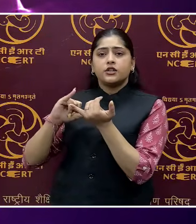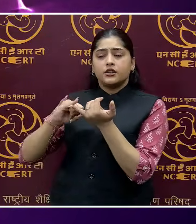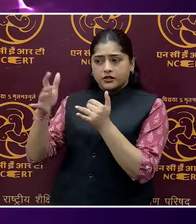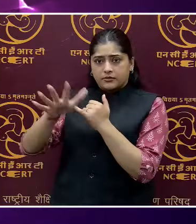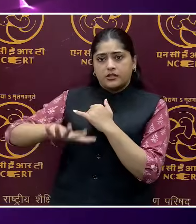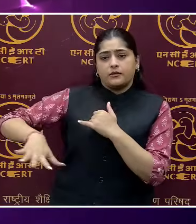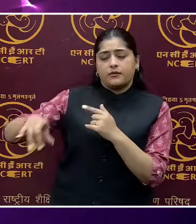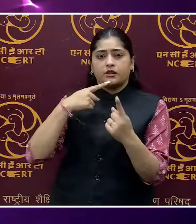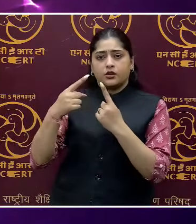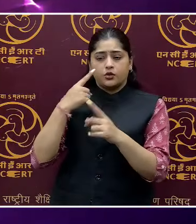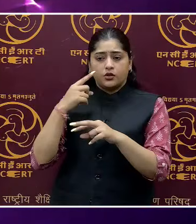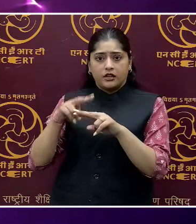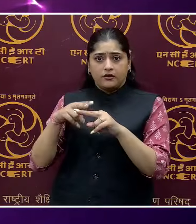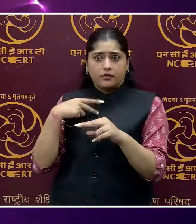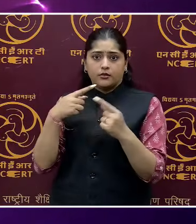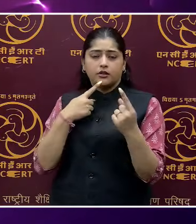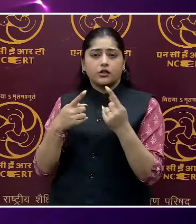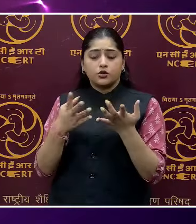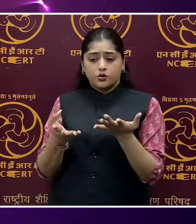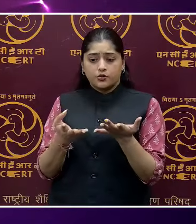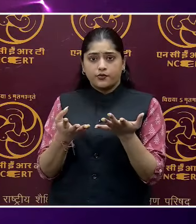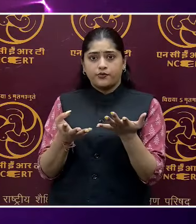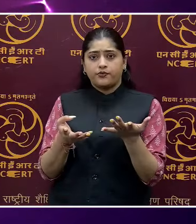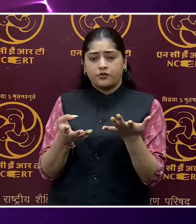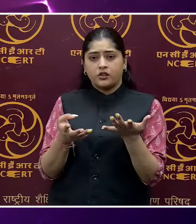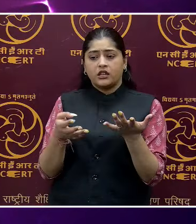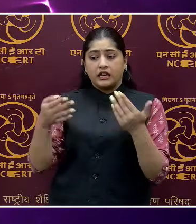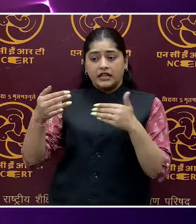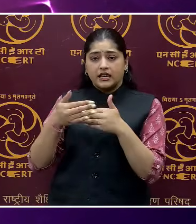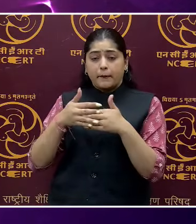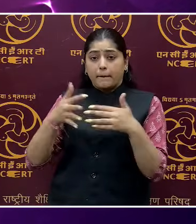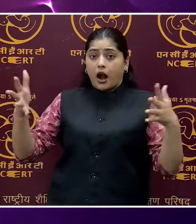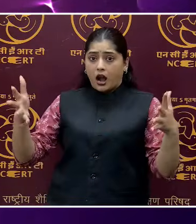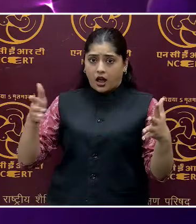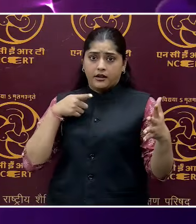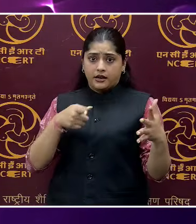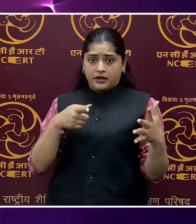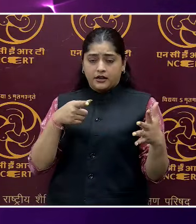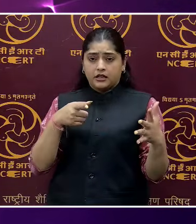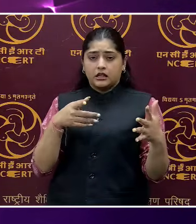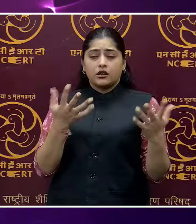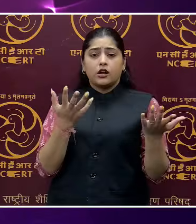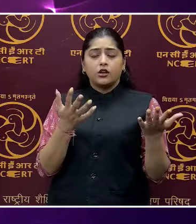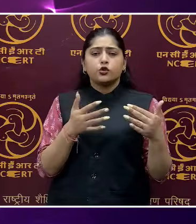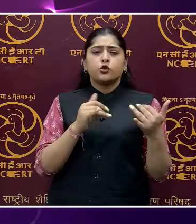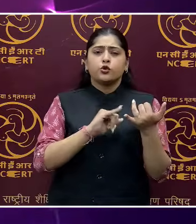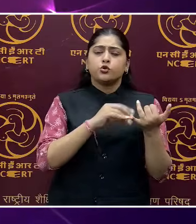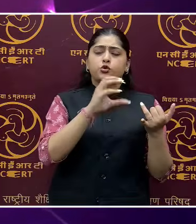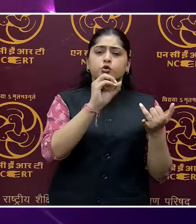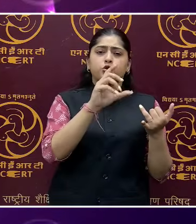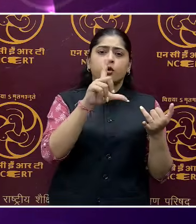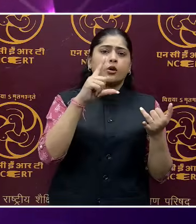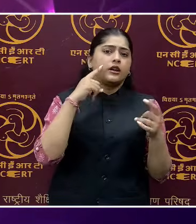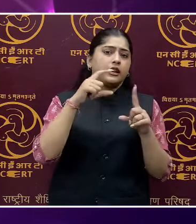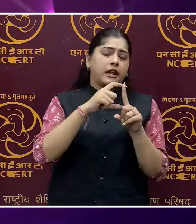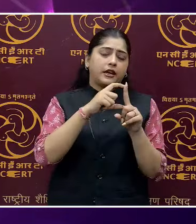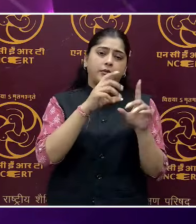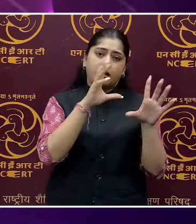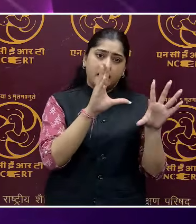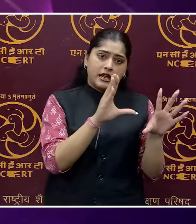So, we can say that intermolecular spaces are larger than those in solids but less than